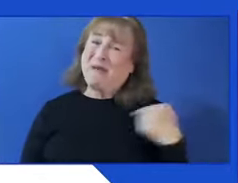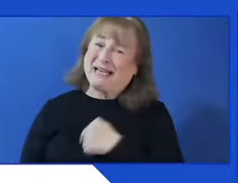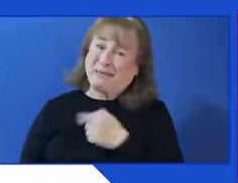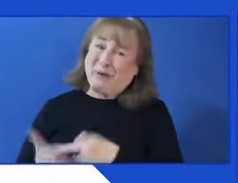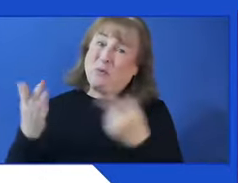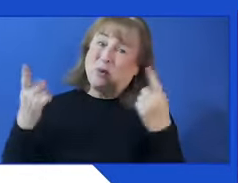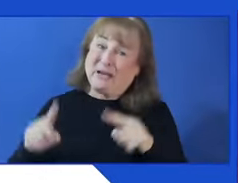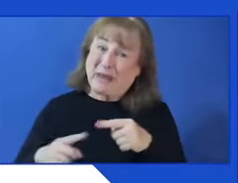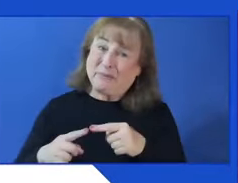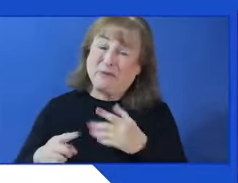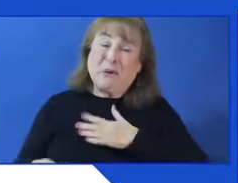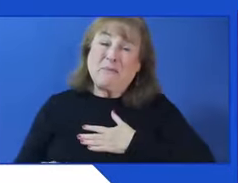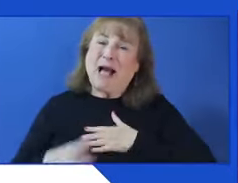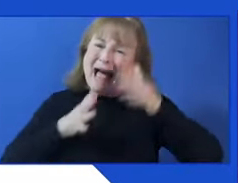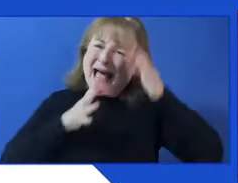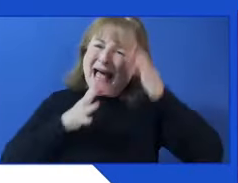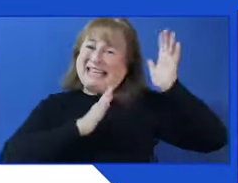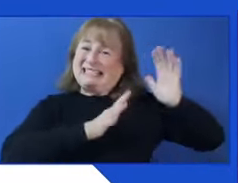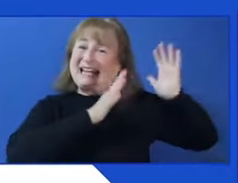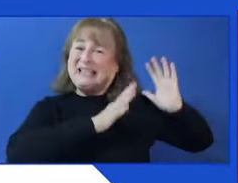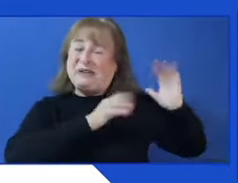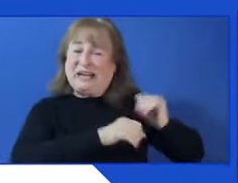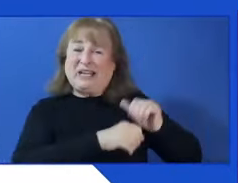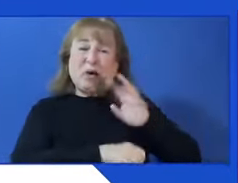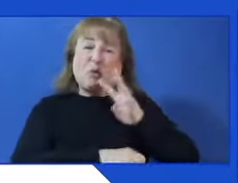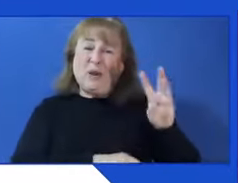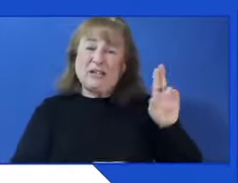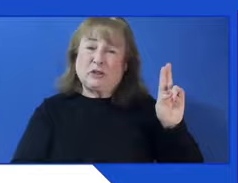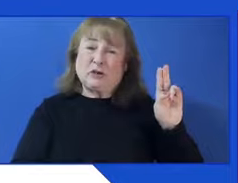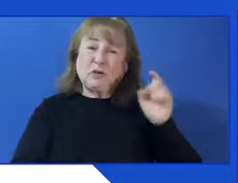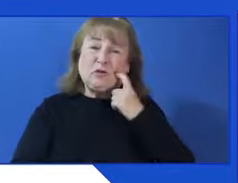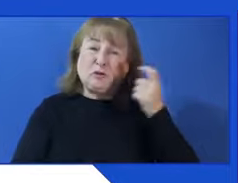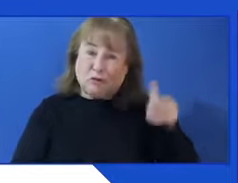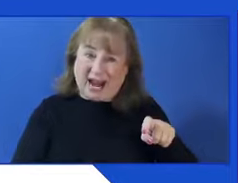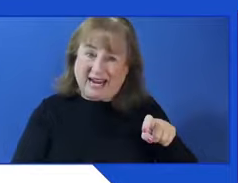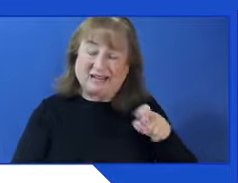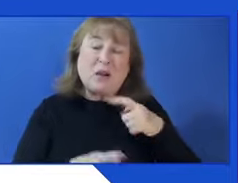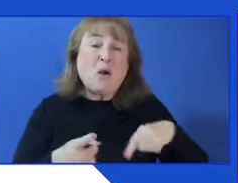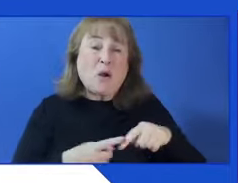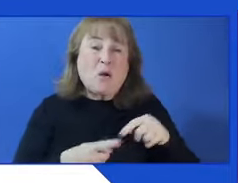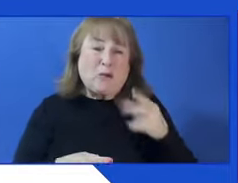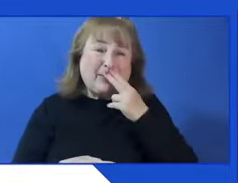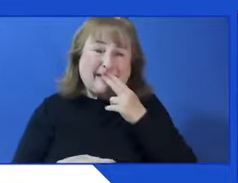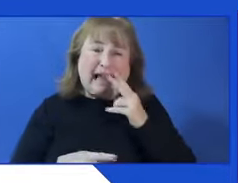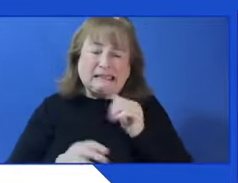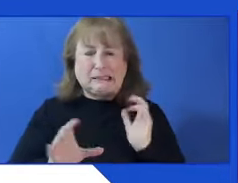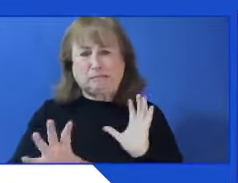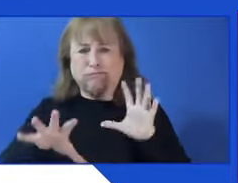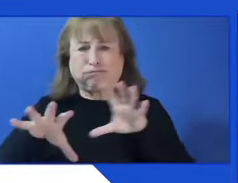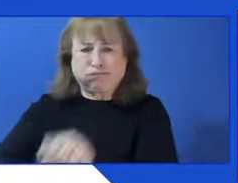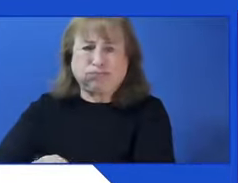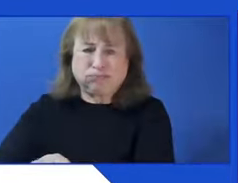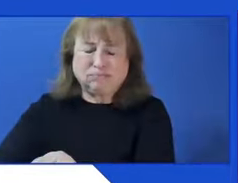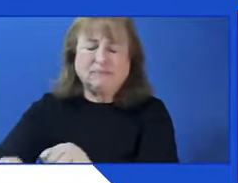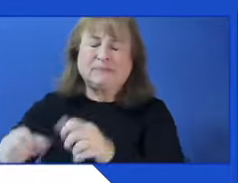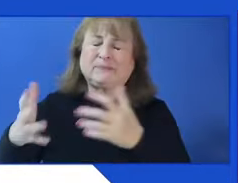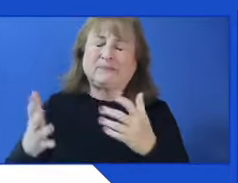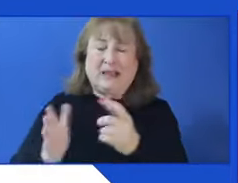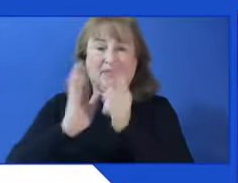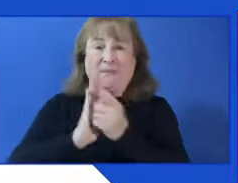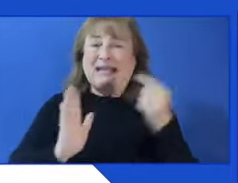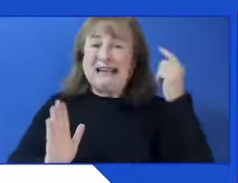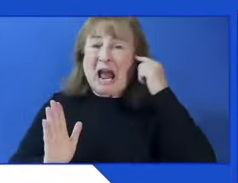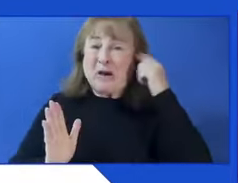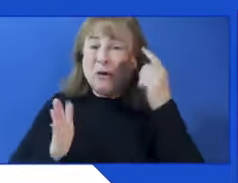happened to my ancestors in Western Ukraine when the Nazis invaded. So the minute I heard of